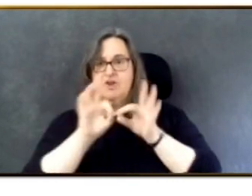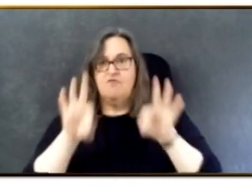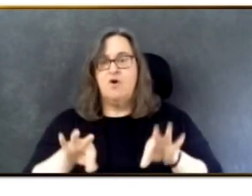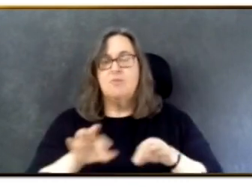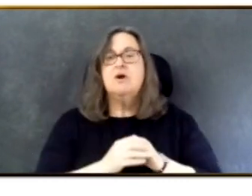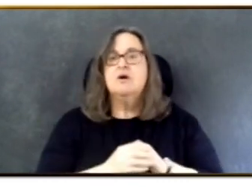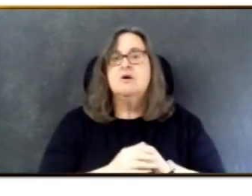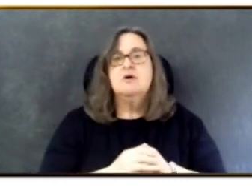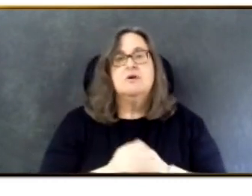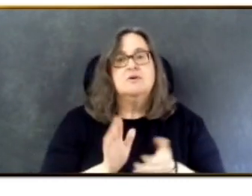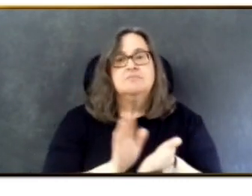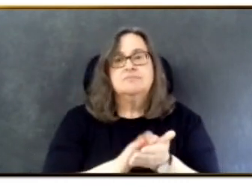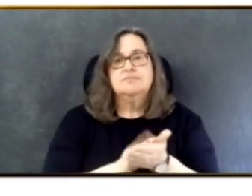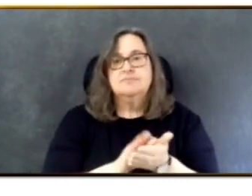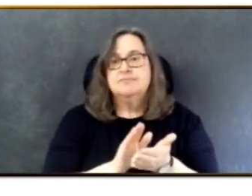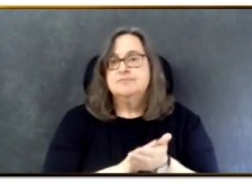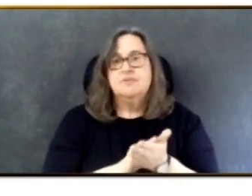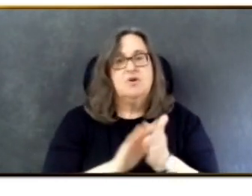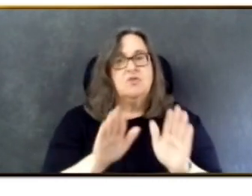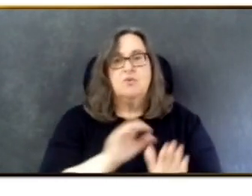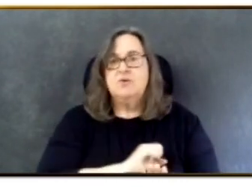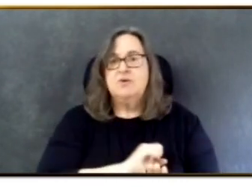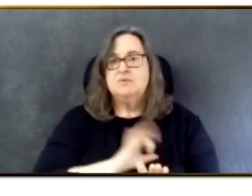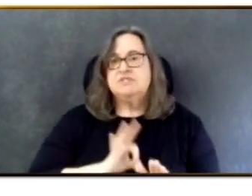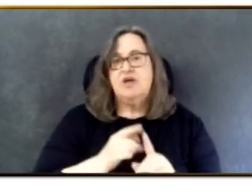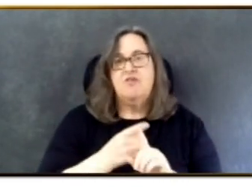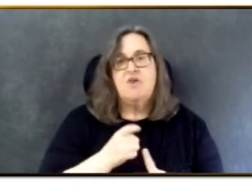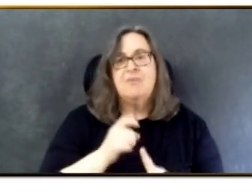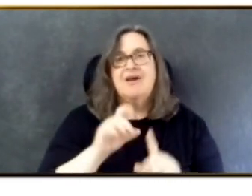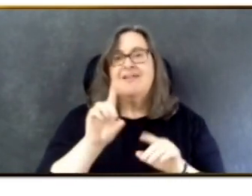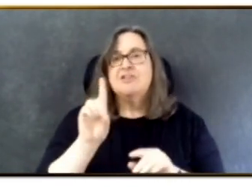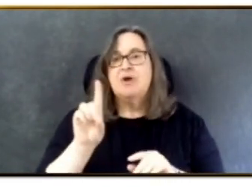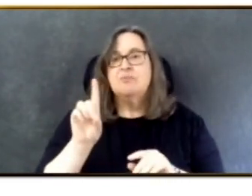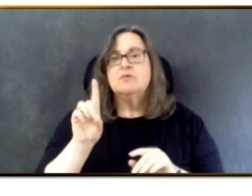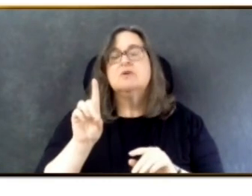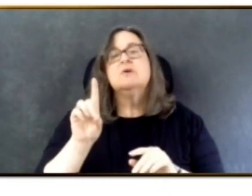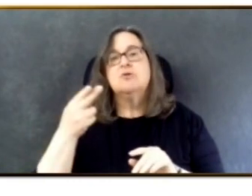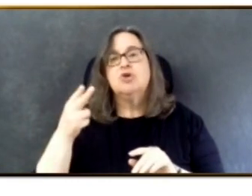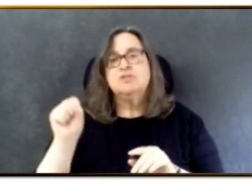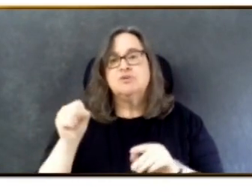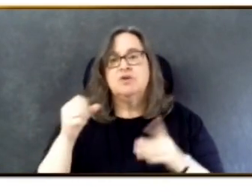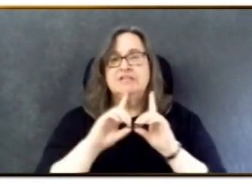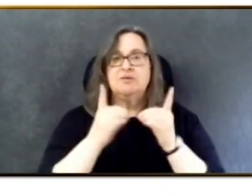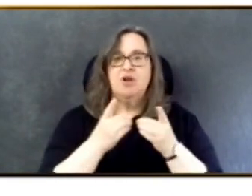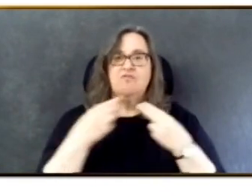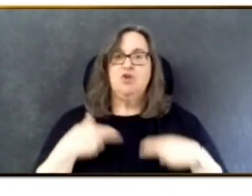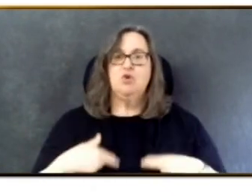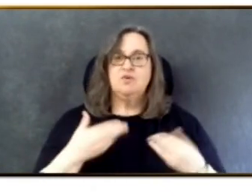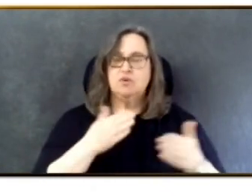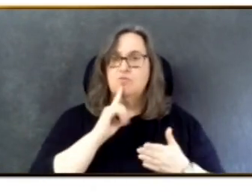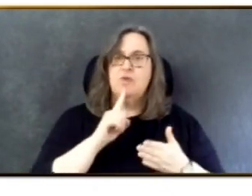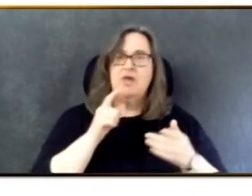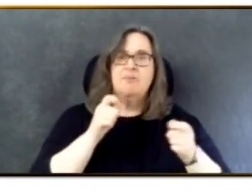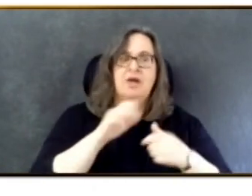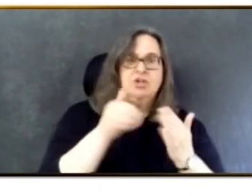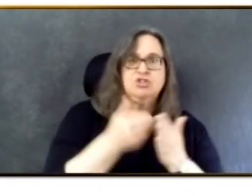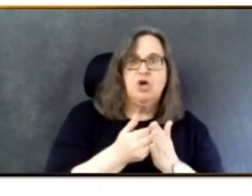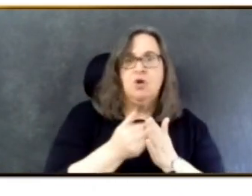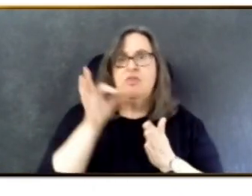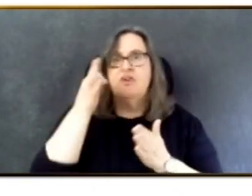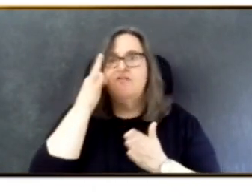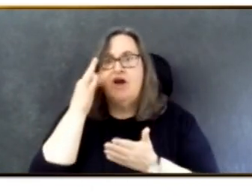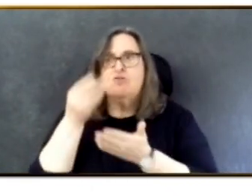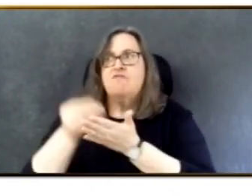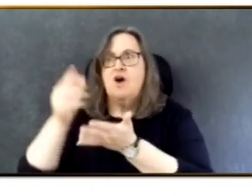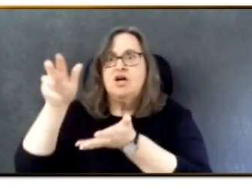incredible staff at the Department of Human Services who have done such an amazing job managing our federal relief funds and our existing